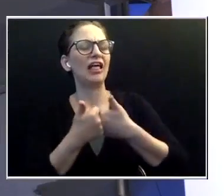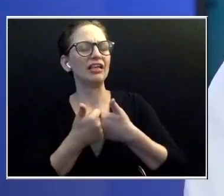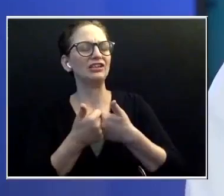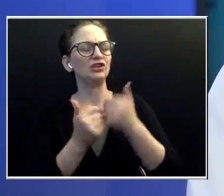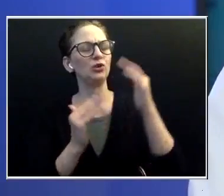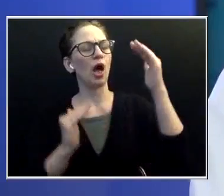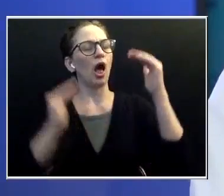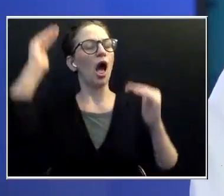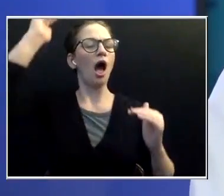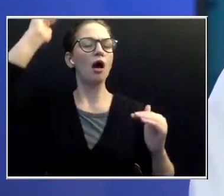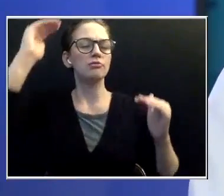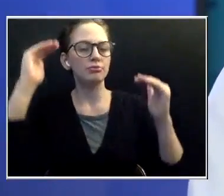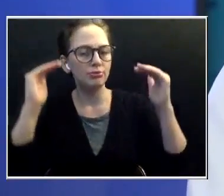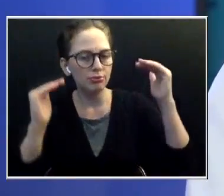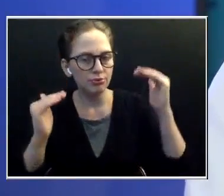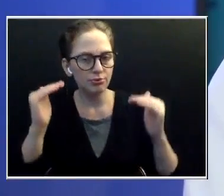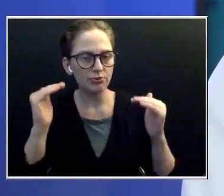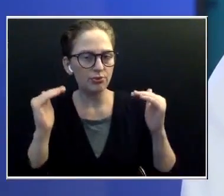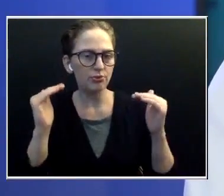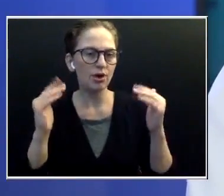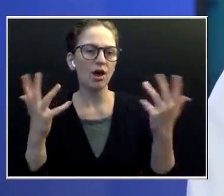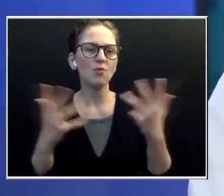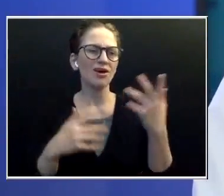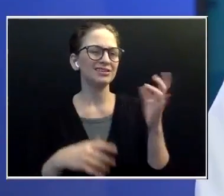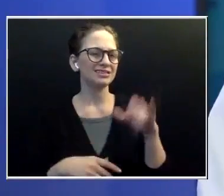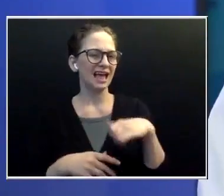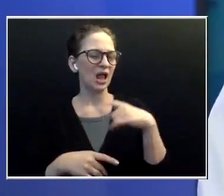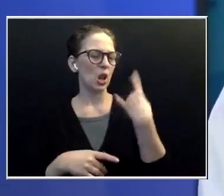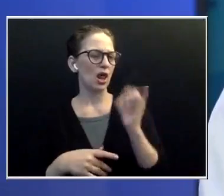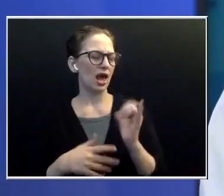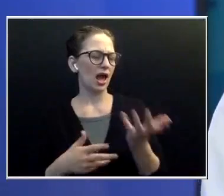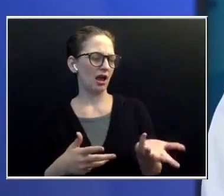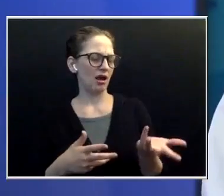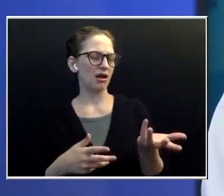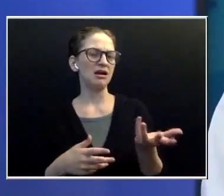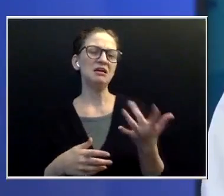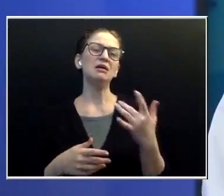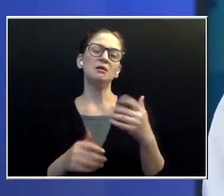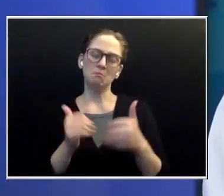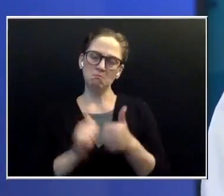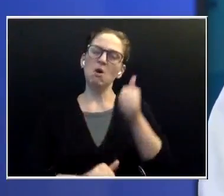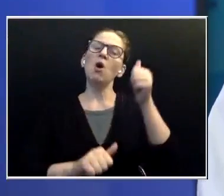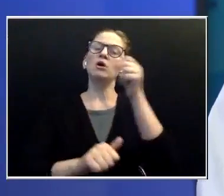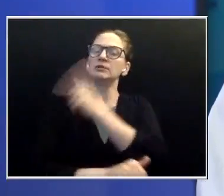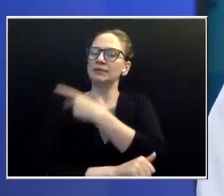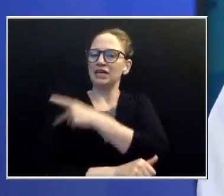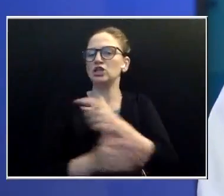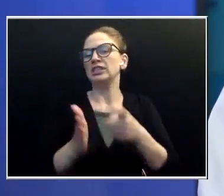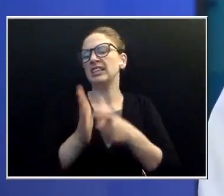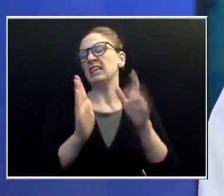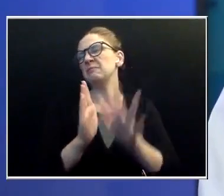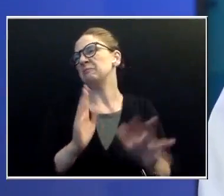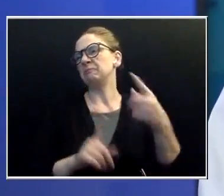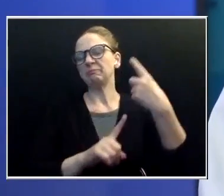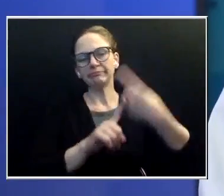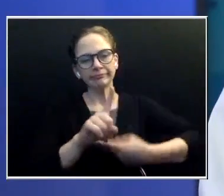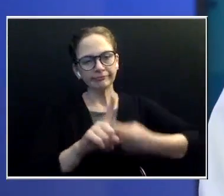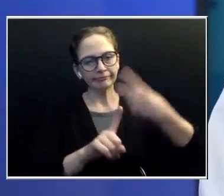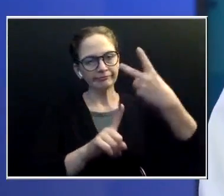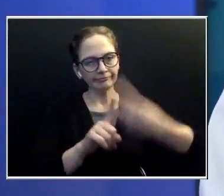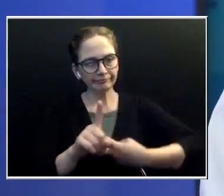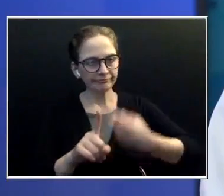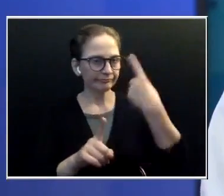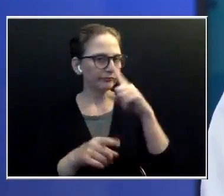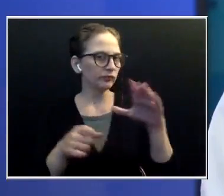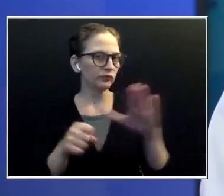it's for most patients. Actually, it does take about 1 or 2 months actually for them actually to completely recover this actually their